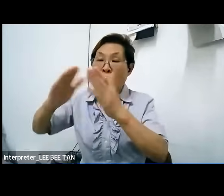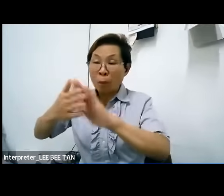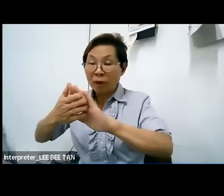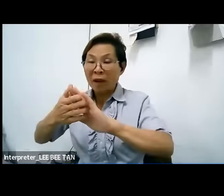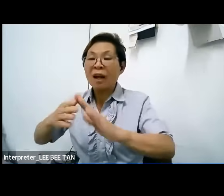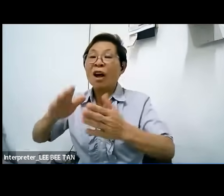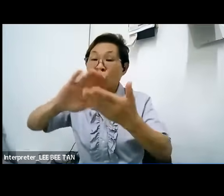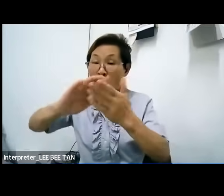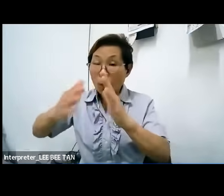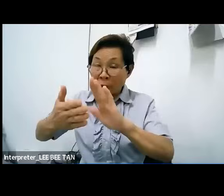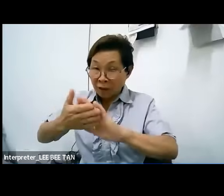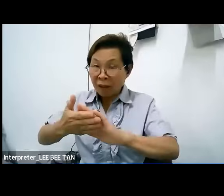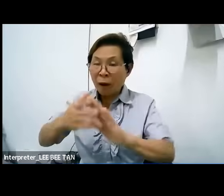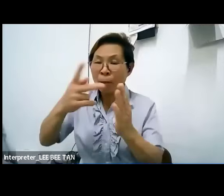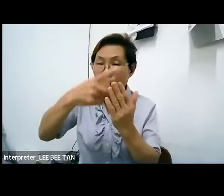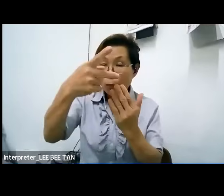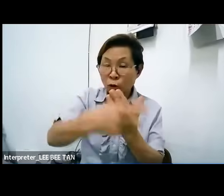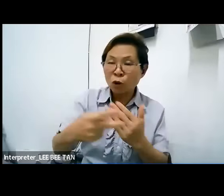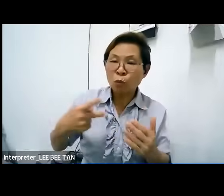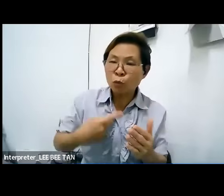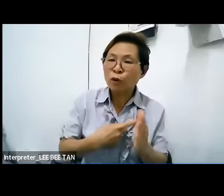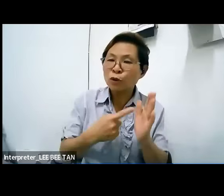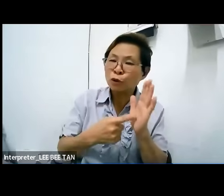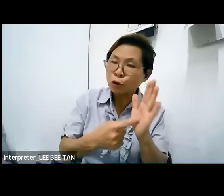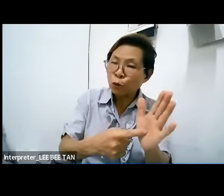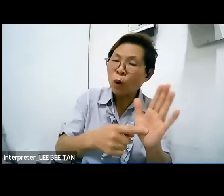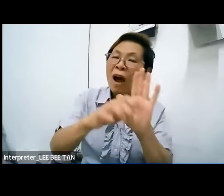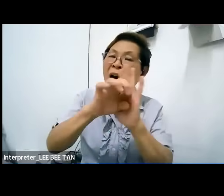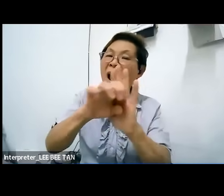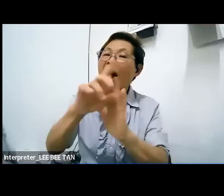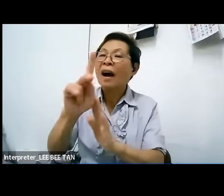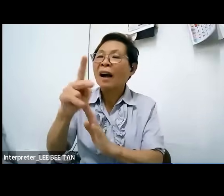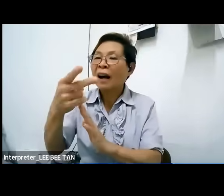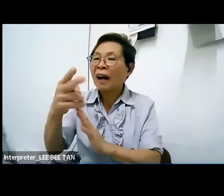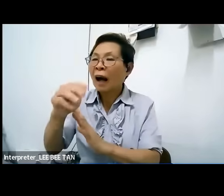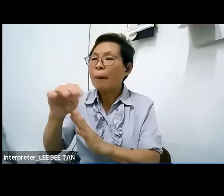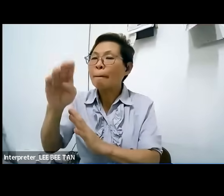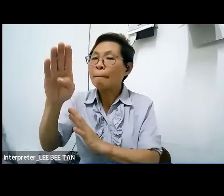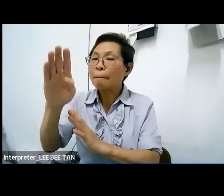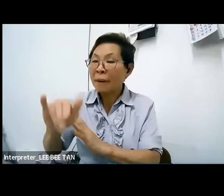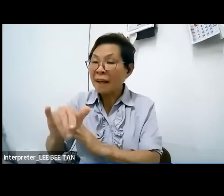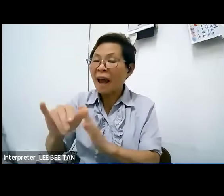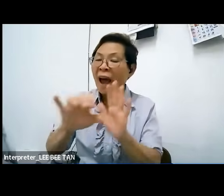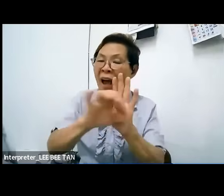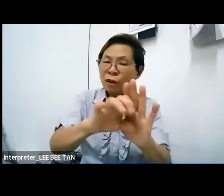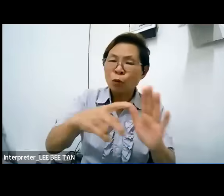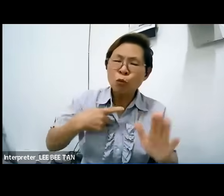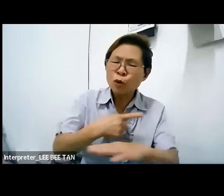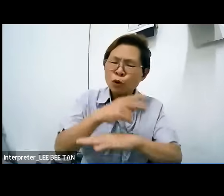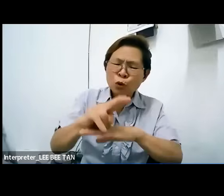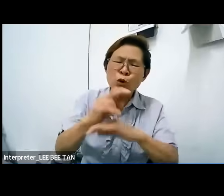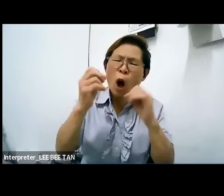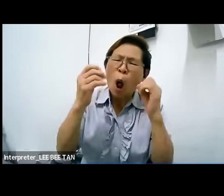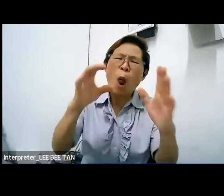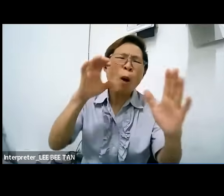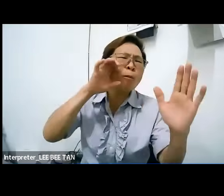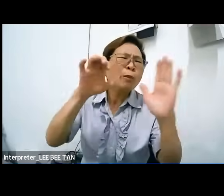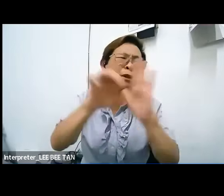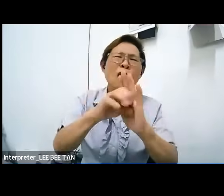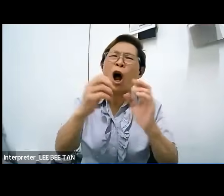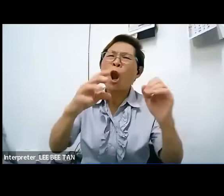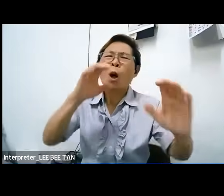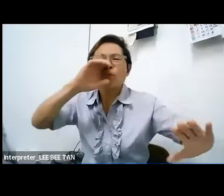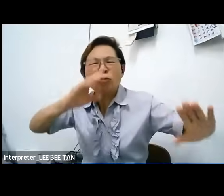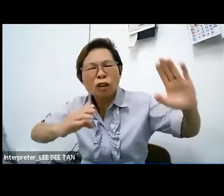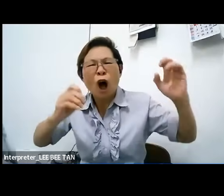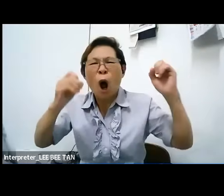we've shown through the community example, is we are using a lot of pictures, a lot of animations, a lot of